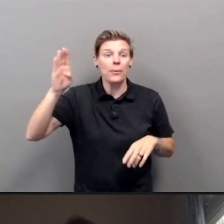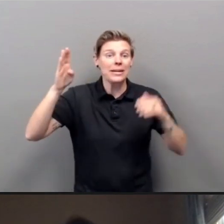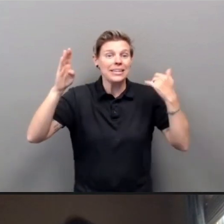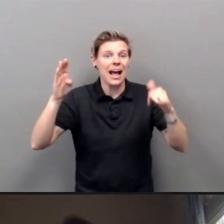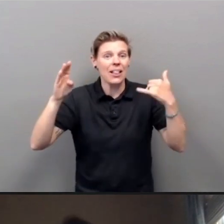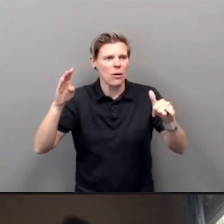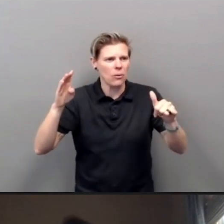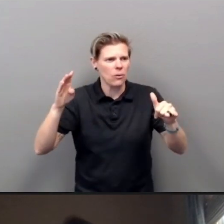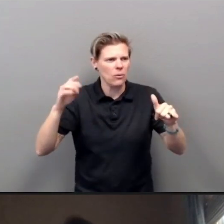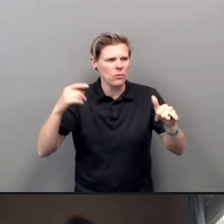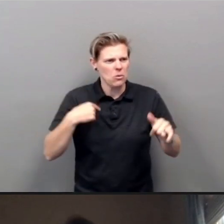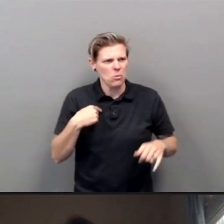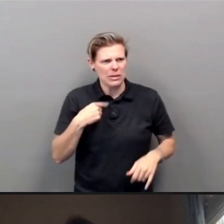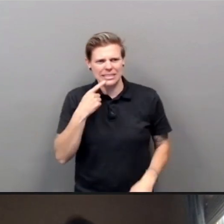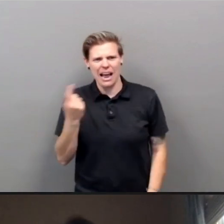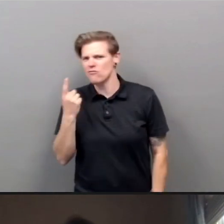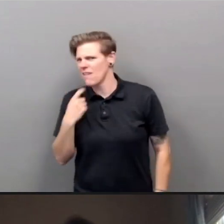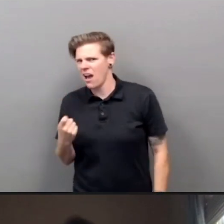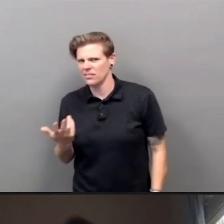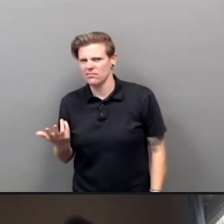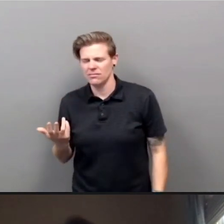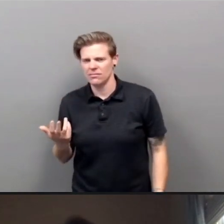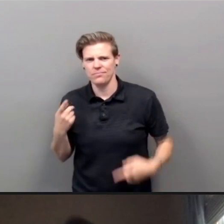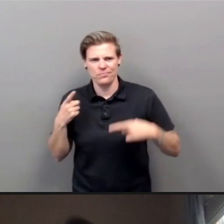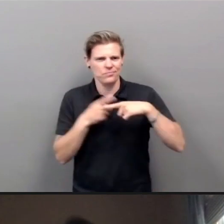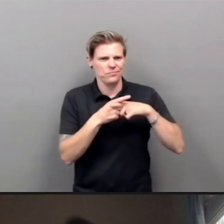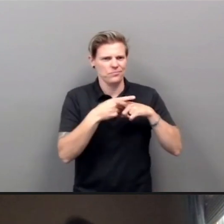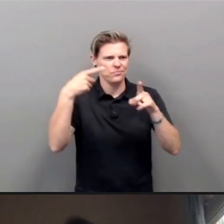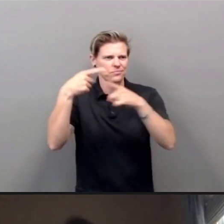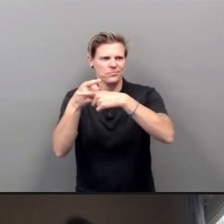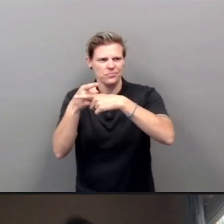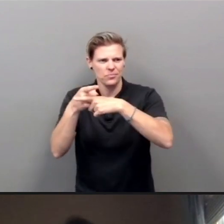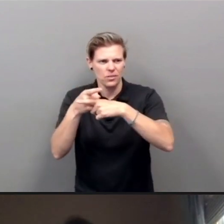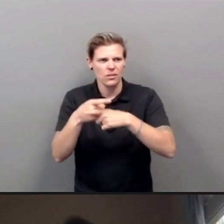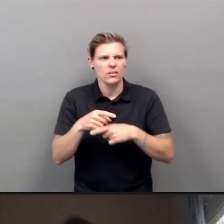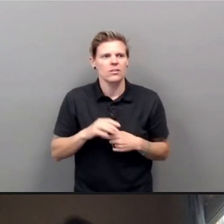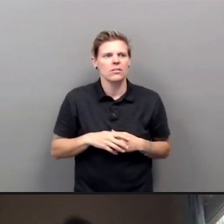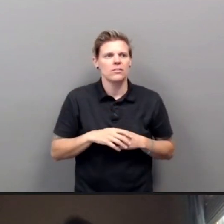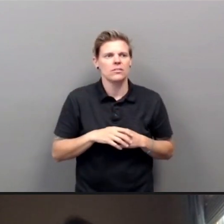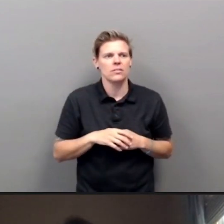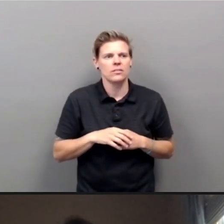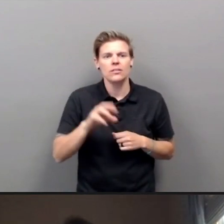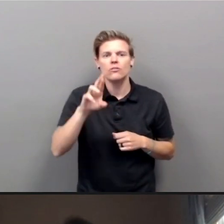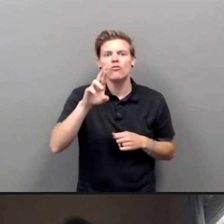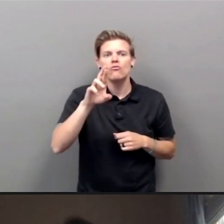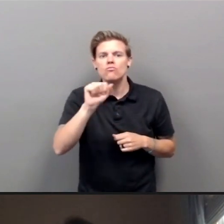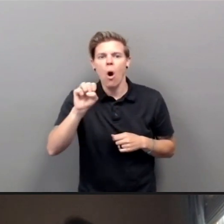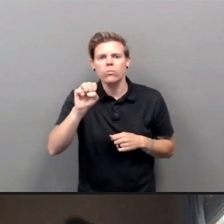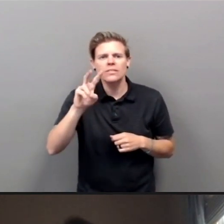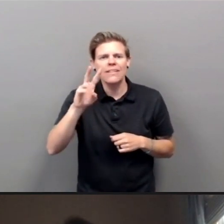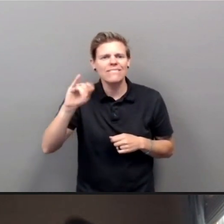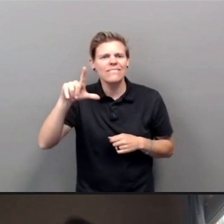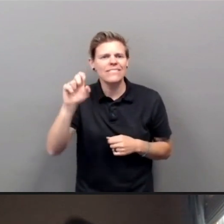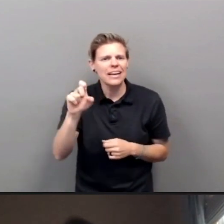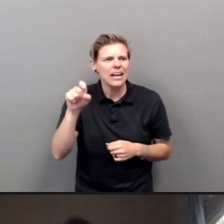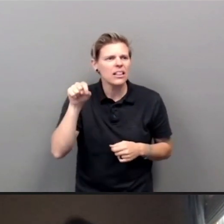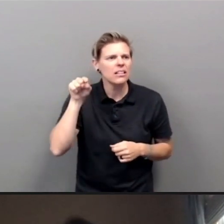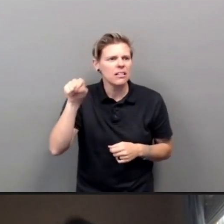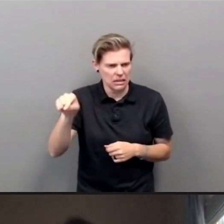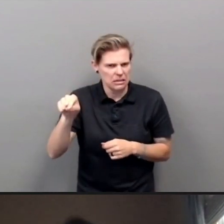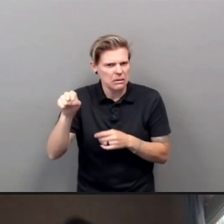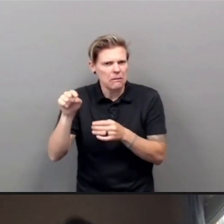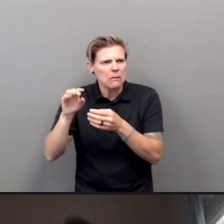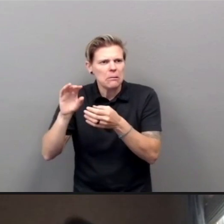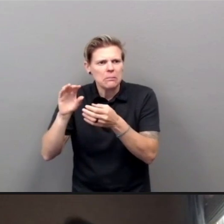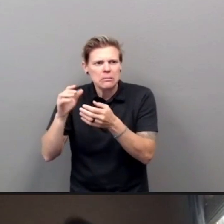even a county like Roosevelt, which has really low vaccination rates, but also doesn't have particularly high case rates put within